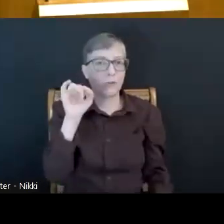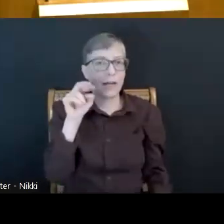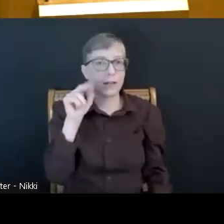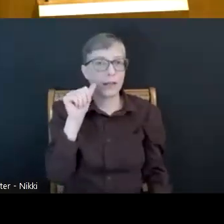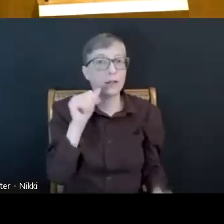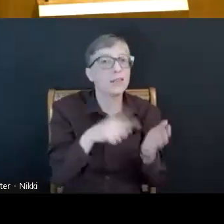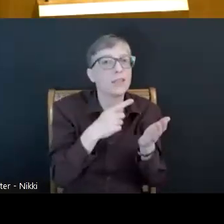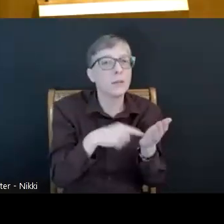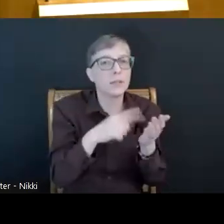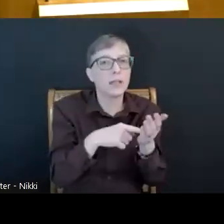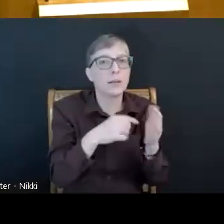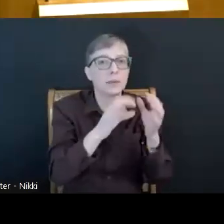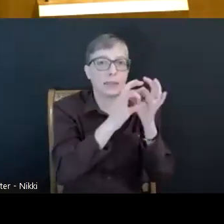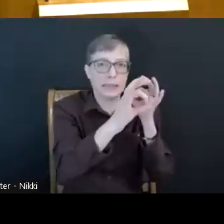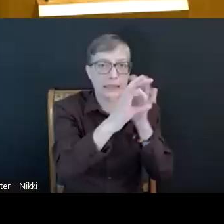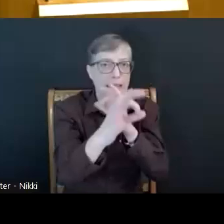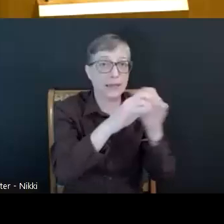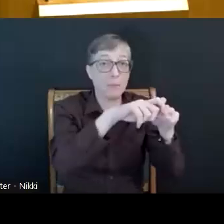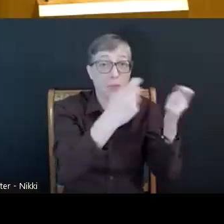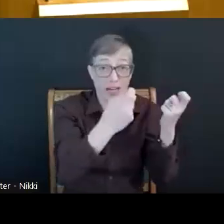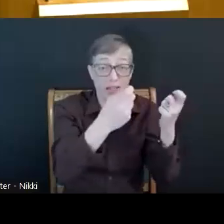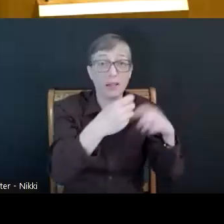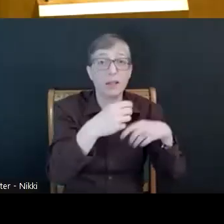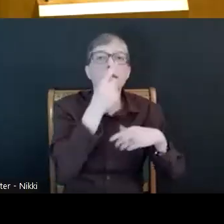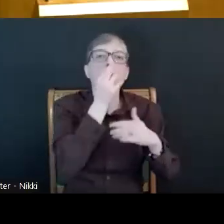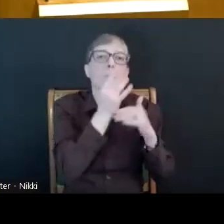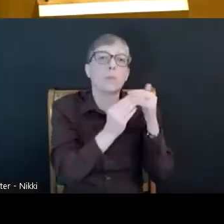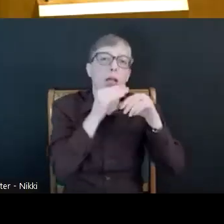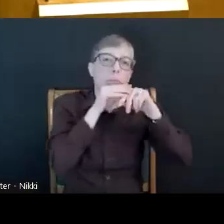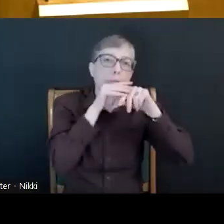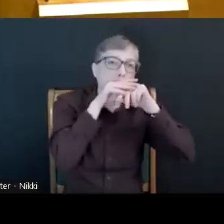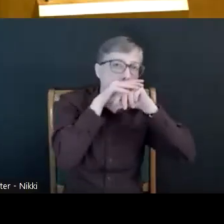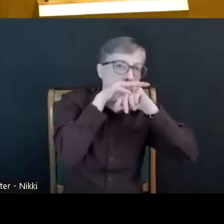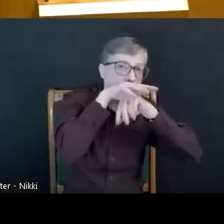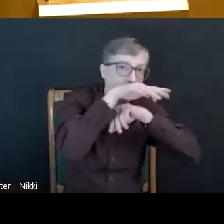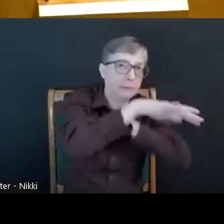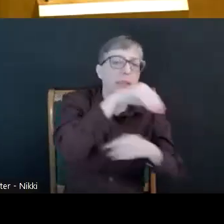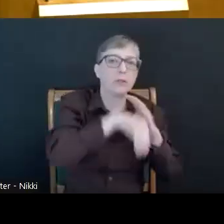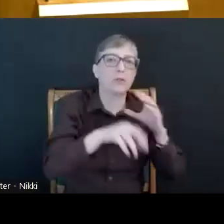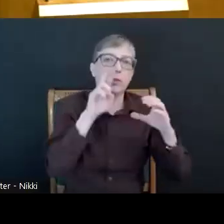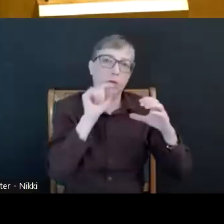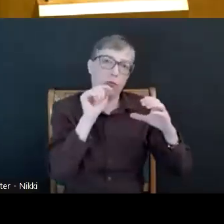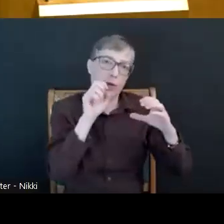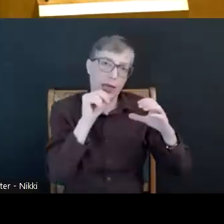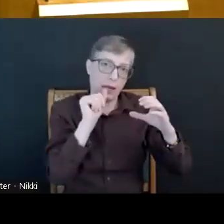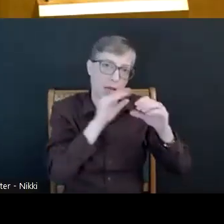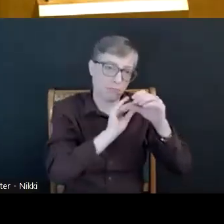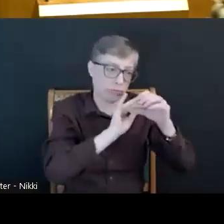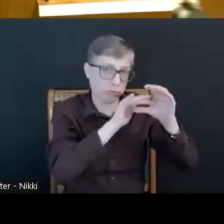often do. Blood can leak into the retina. Parts of the retina or blood vessels can